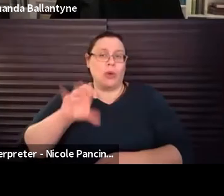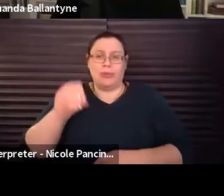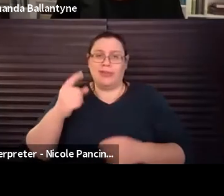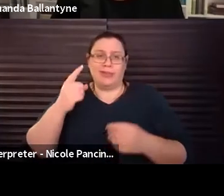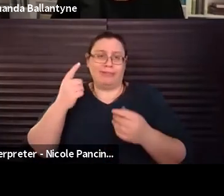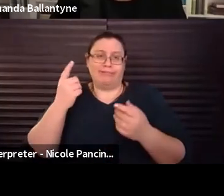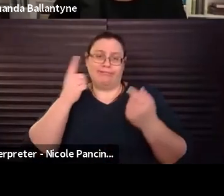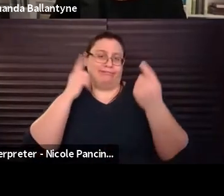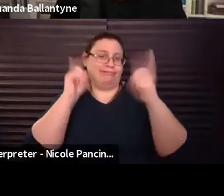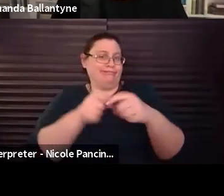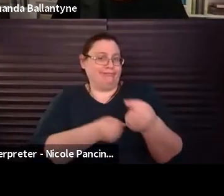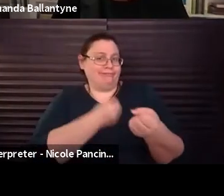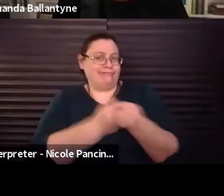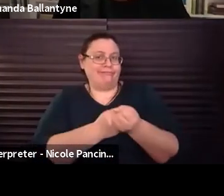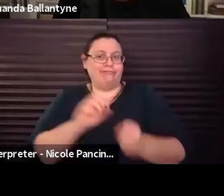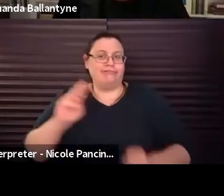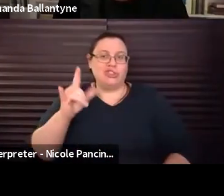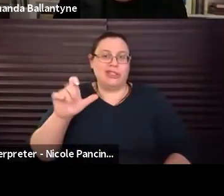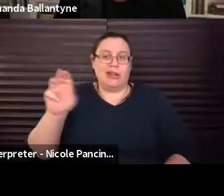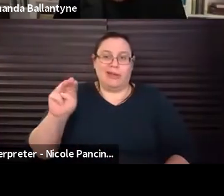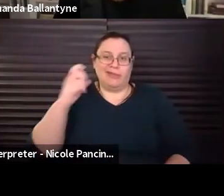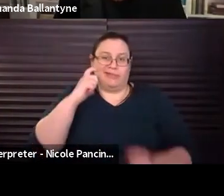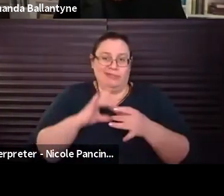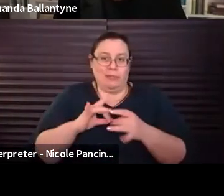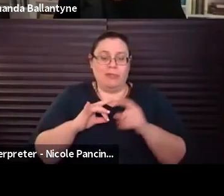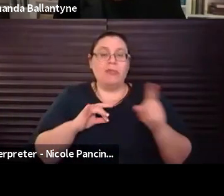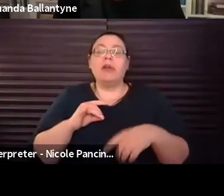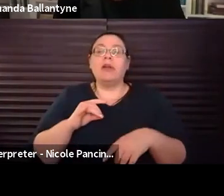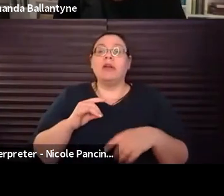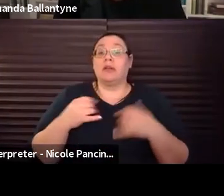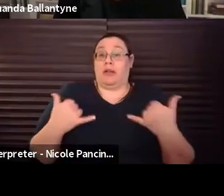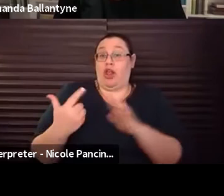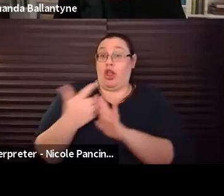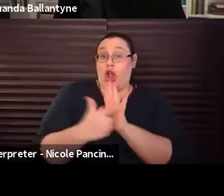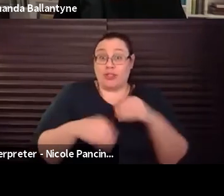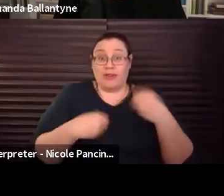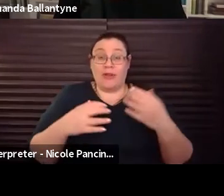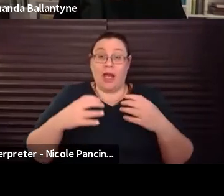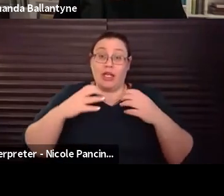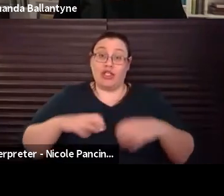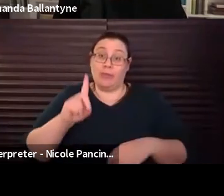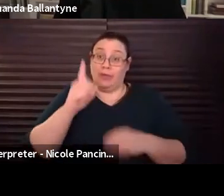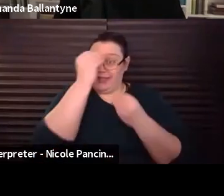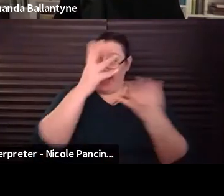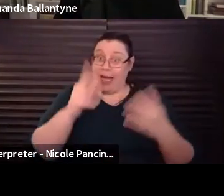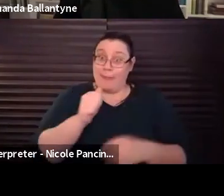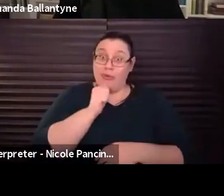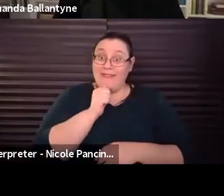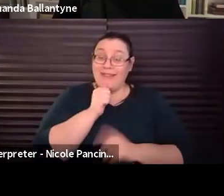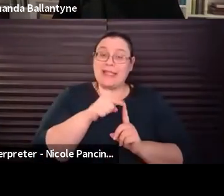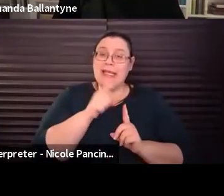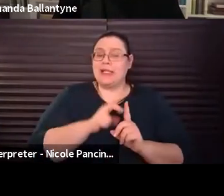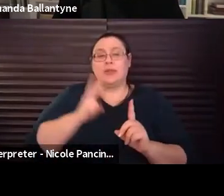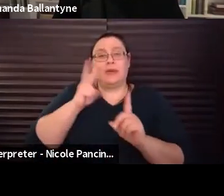100% agree with Michelle that the existing legislation to provide consumer data privacy needs to extend to people. It's the same